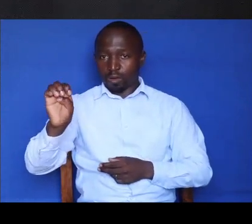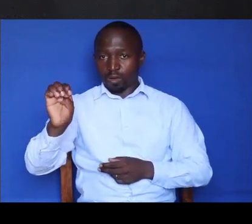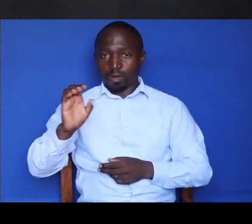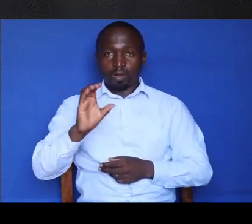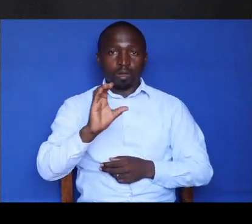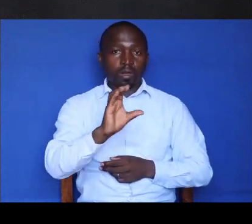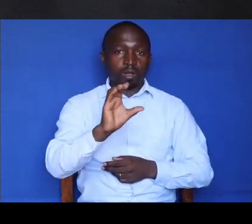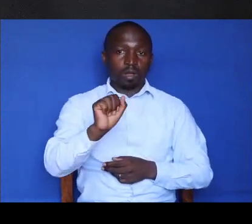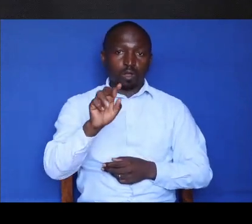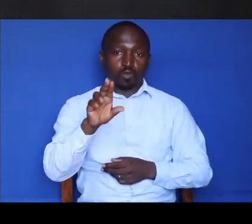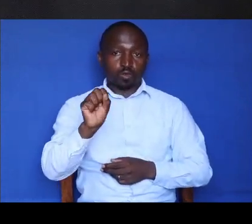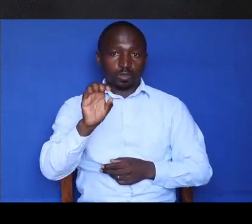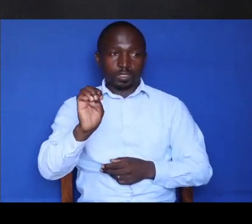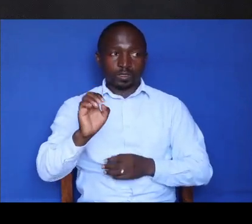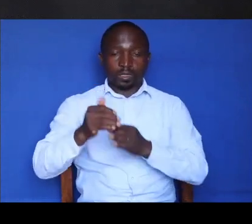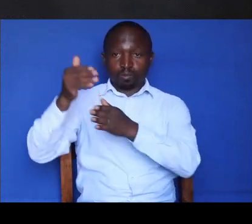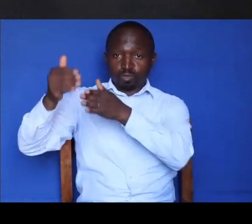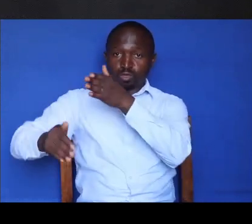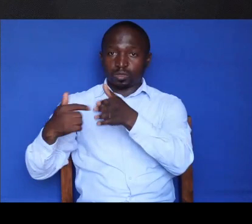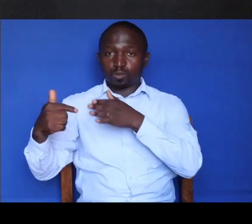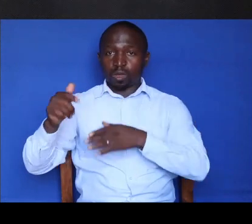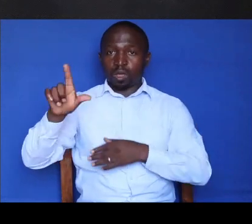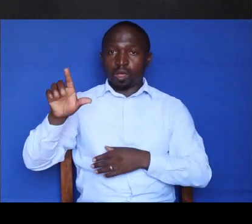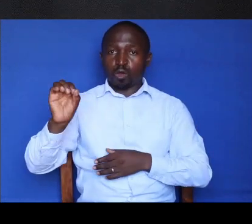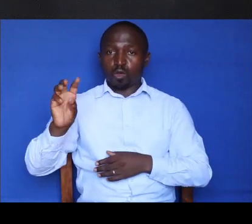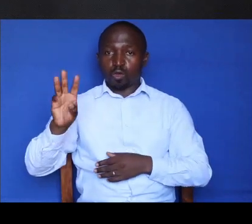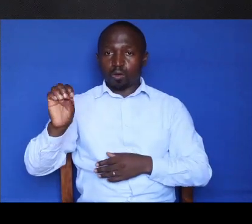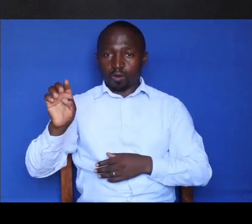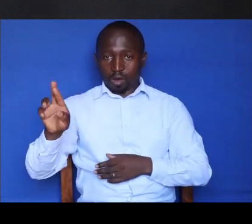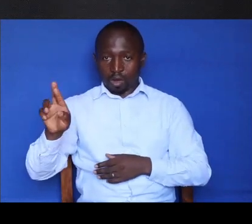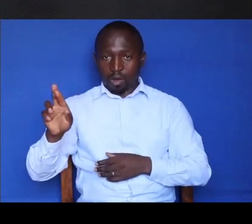While this distinctively known as lower course.